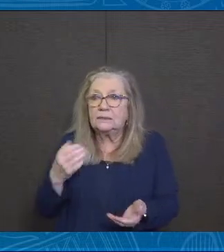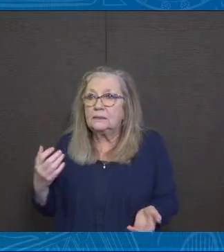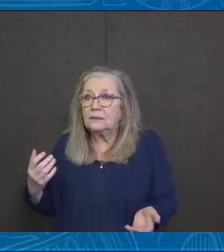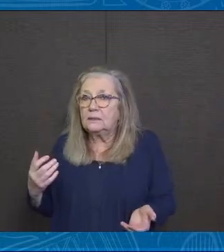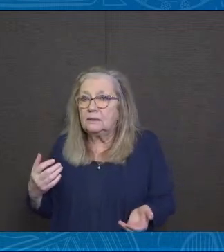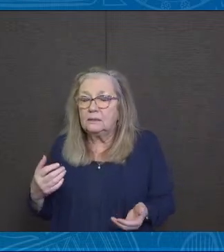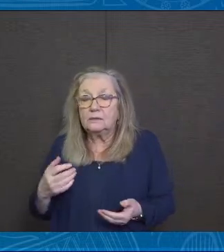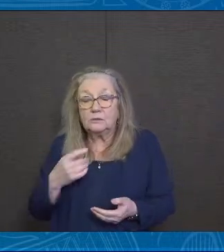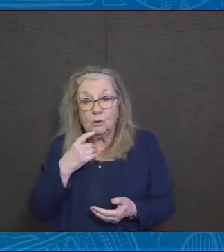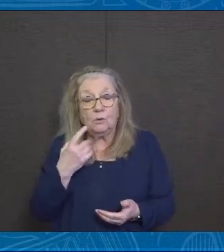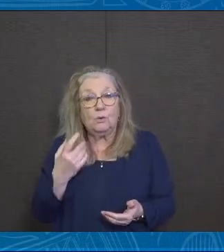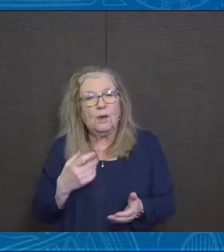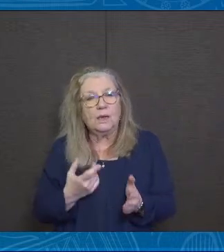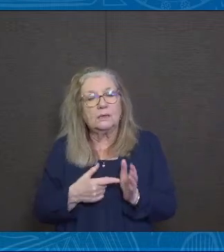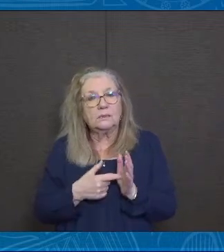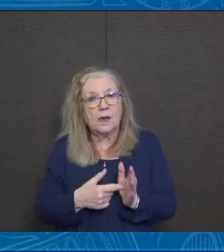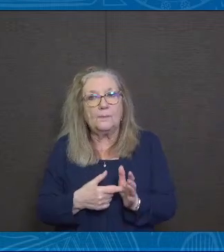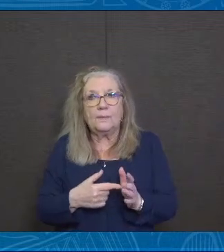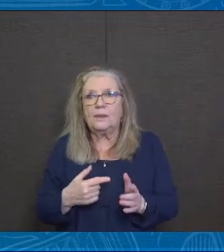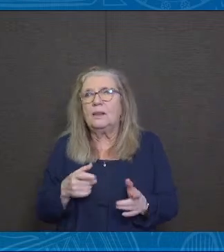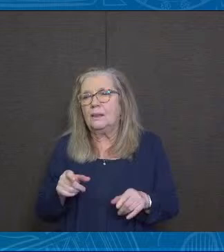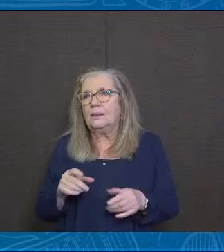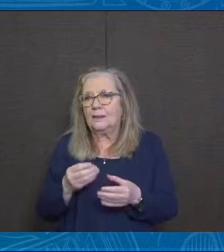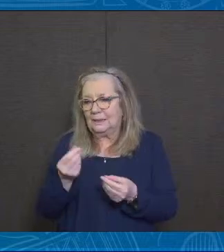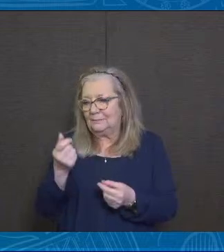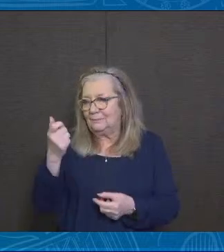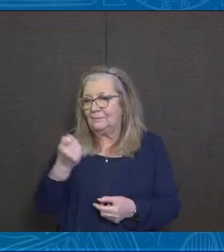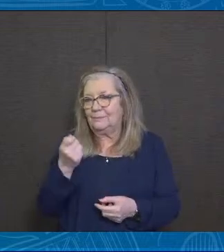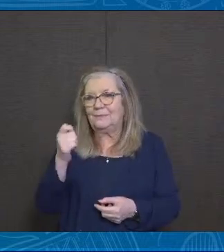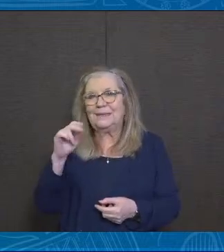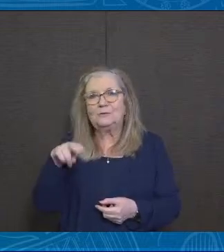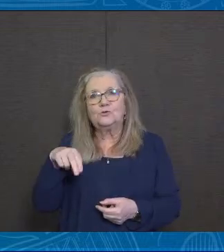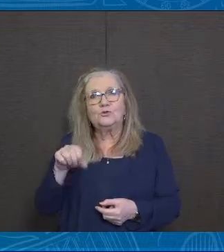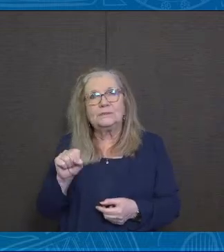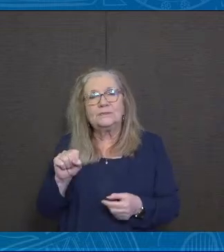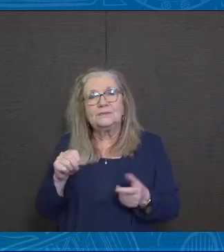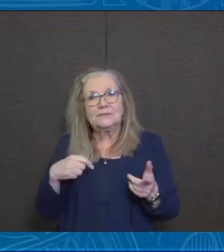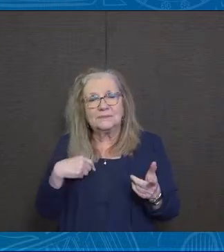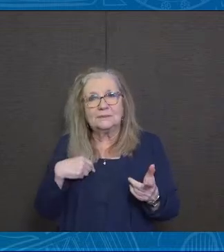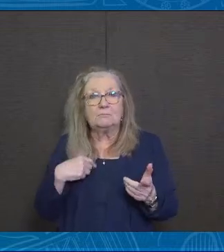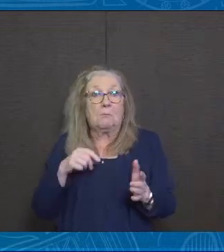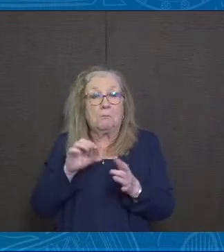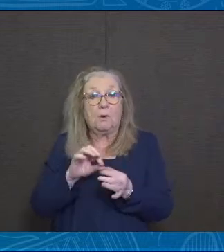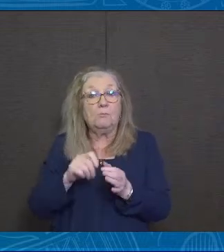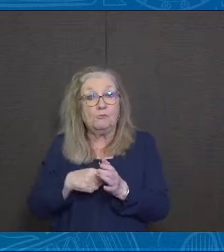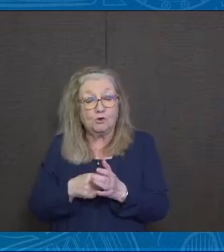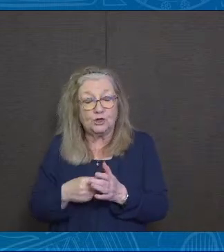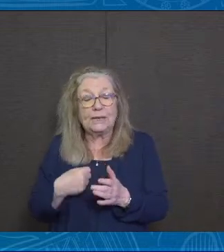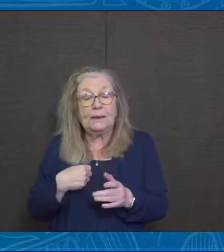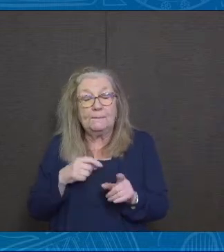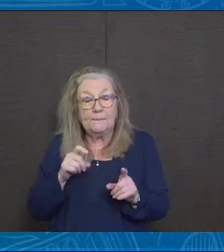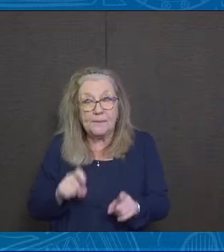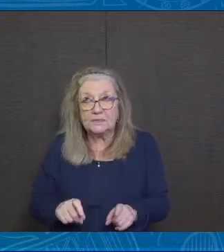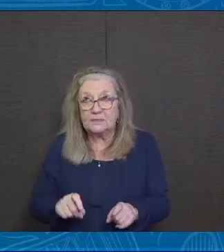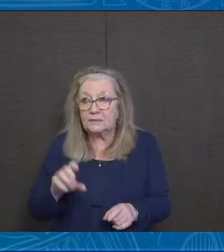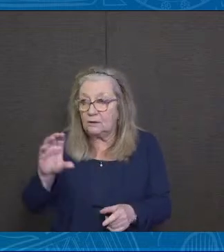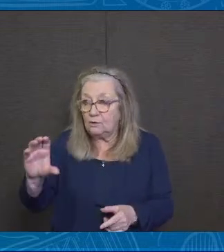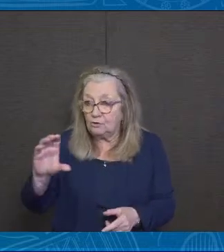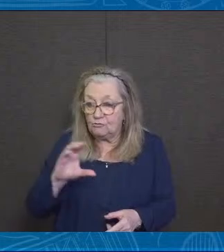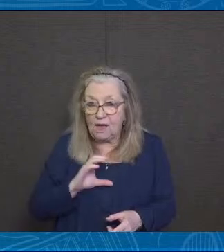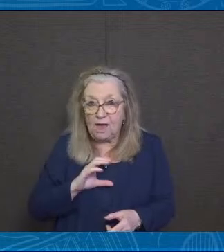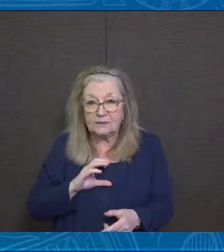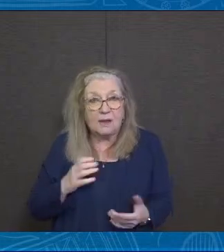to expand and scale up our parametric insurance or adaptation projects, etc., we need grants to invest in disaster